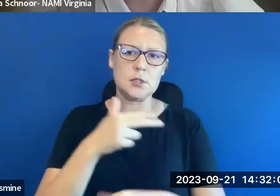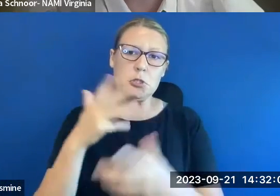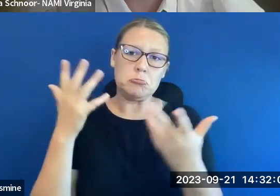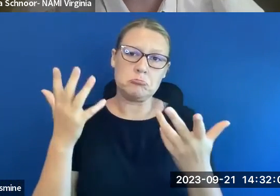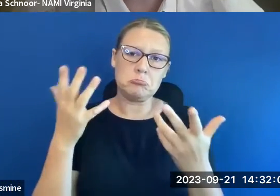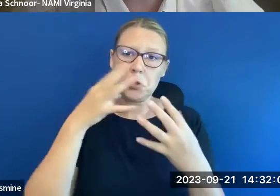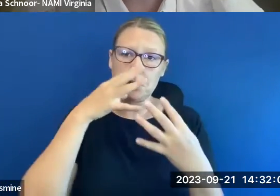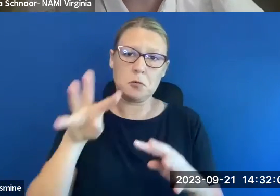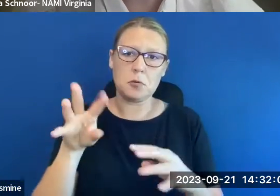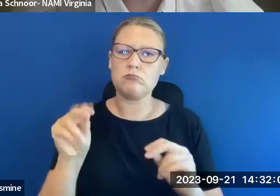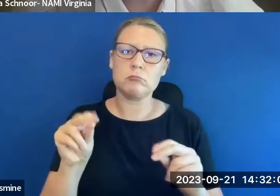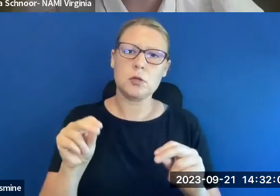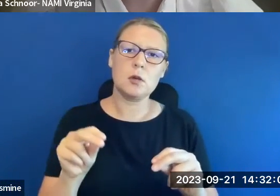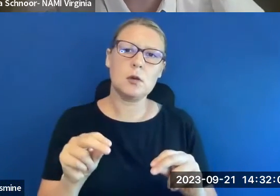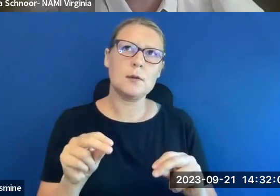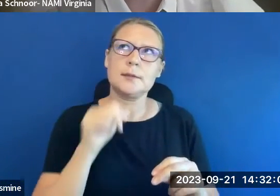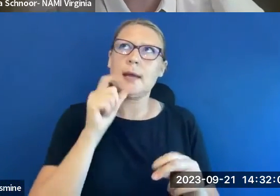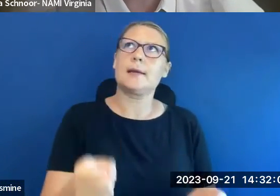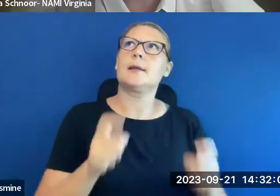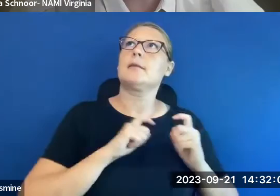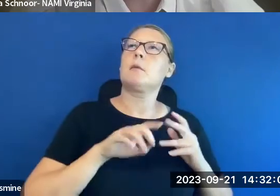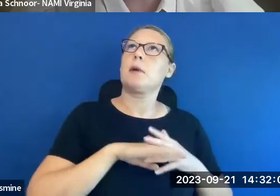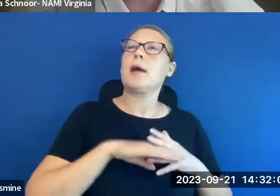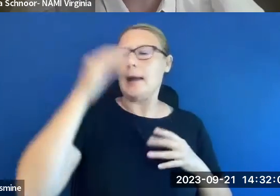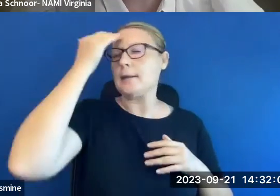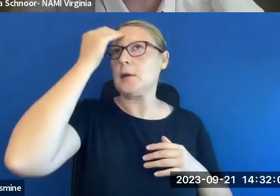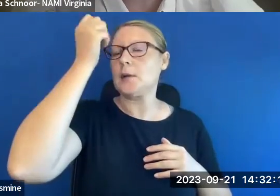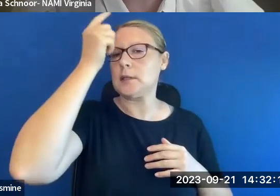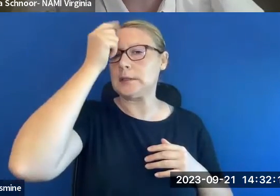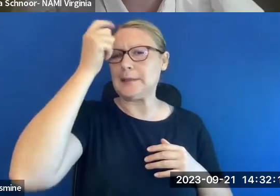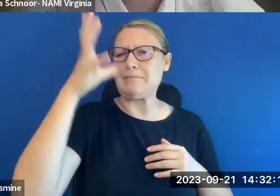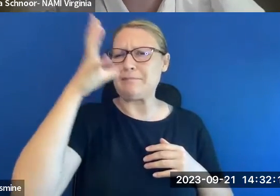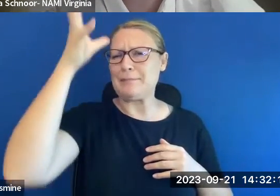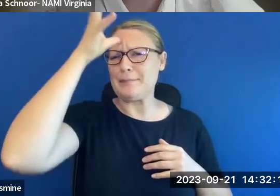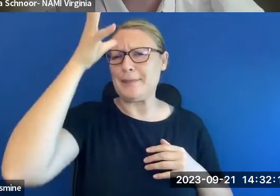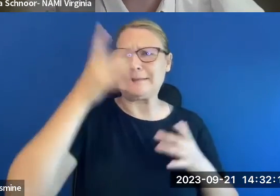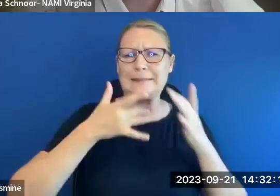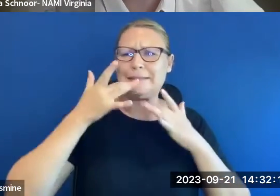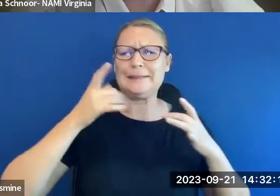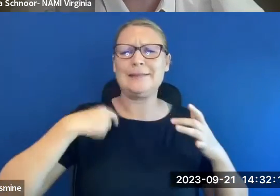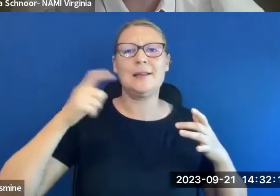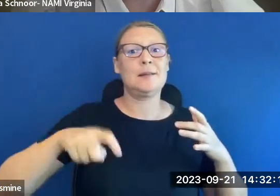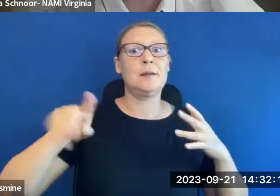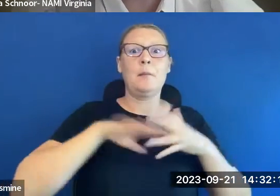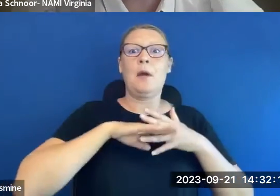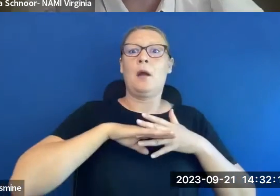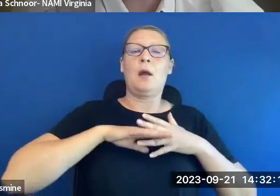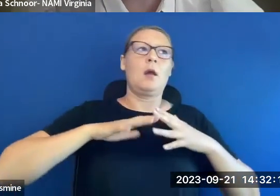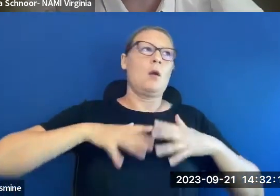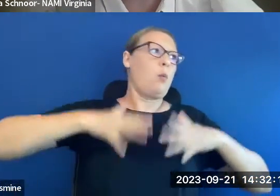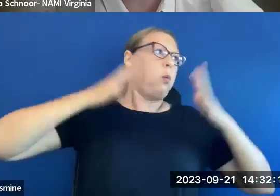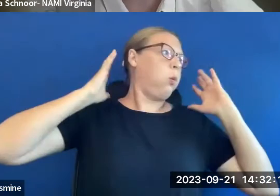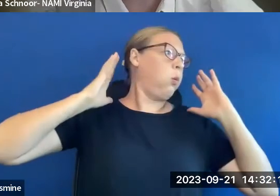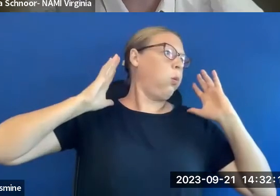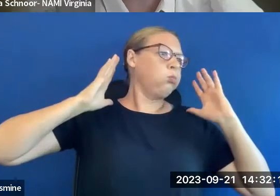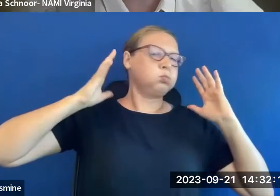guess, give you the break. Although I know that parents, you guys need a break, and I get it. But